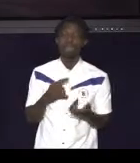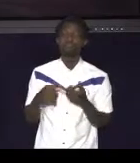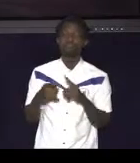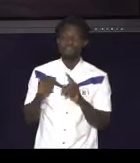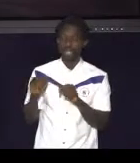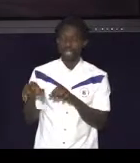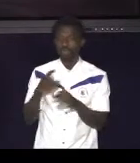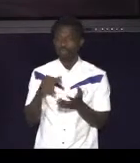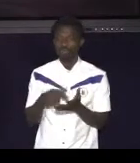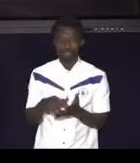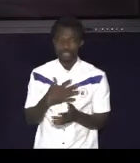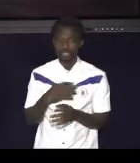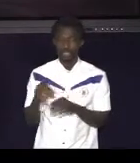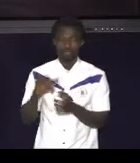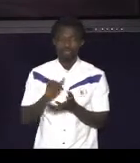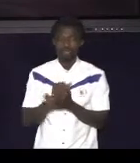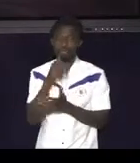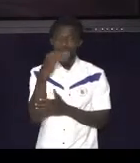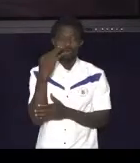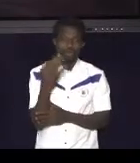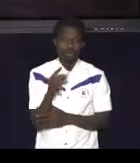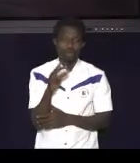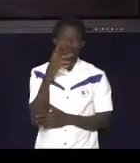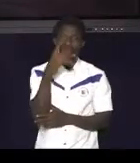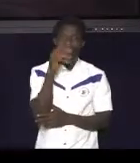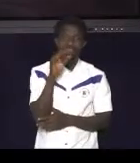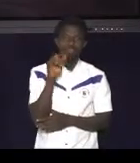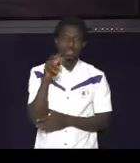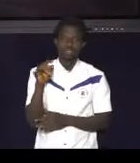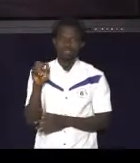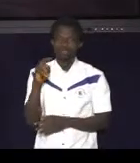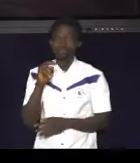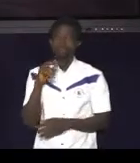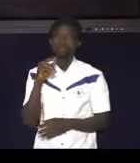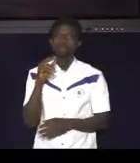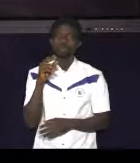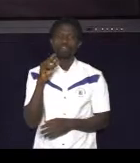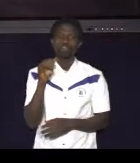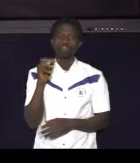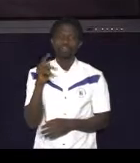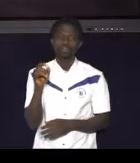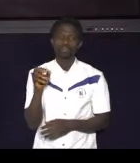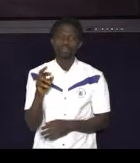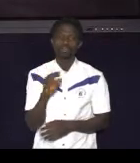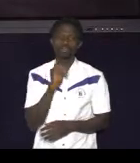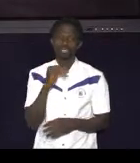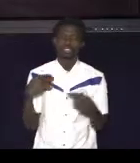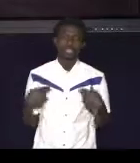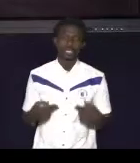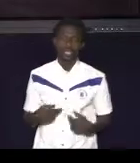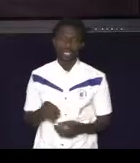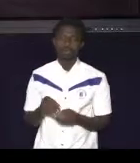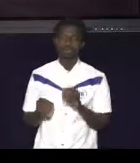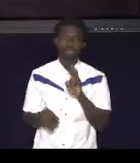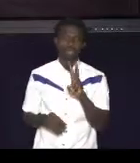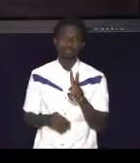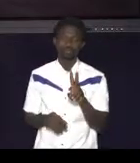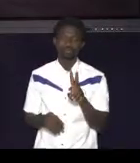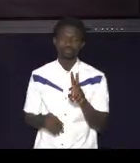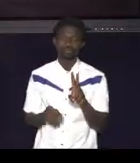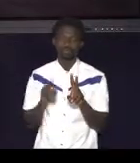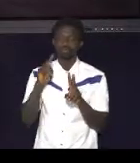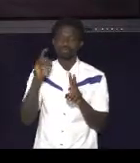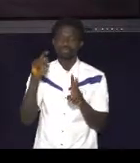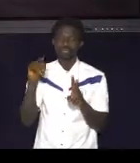So one of the factors is the health status of the child. Number two, nutritional